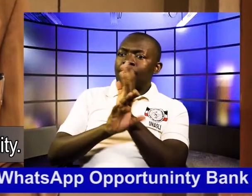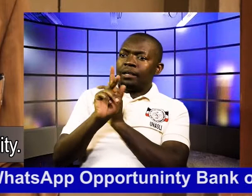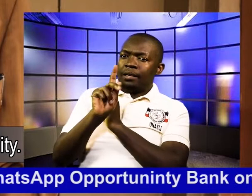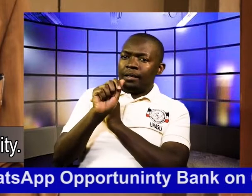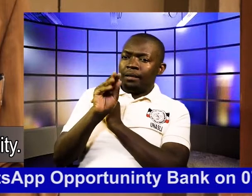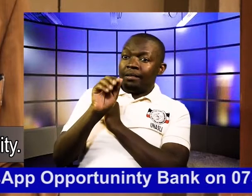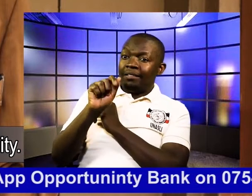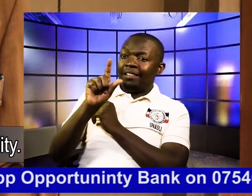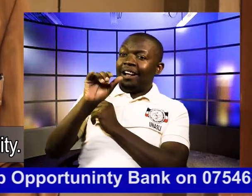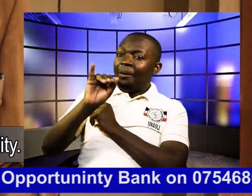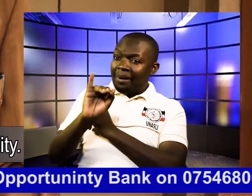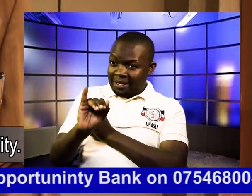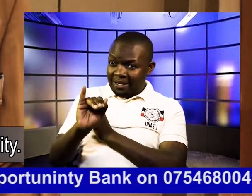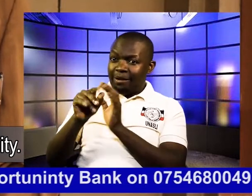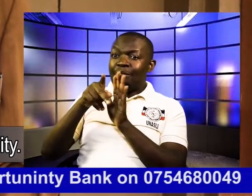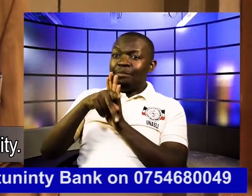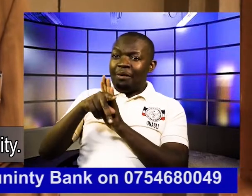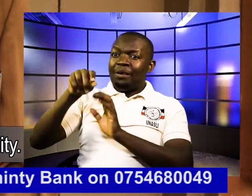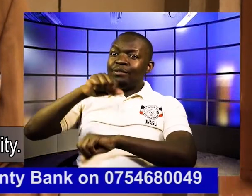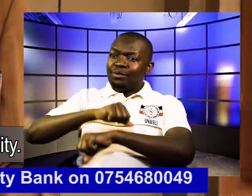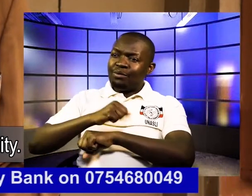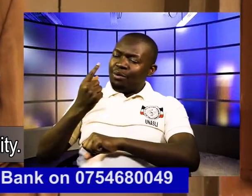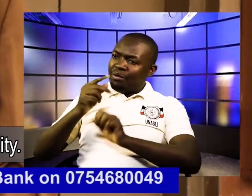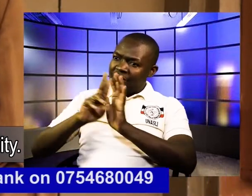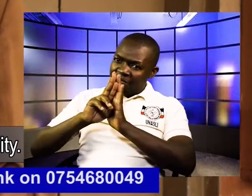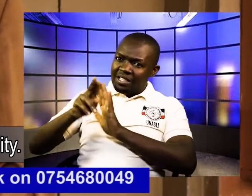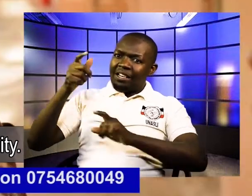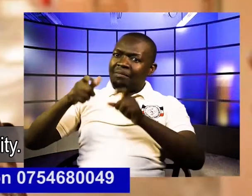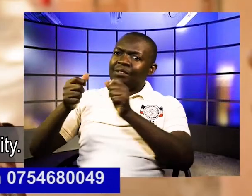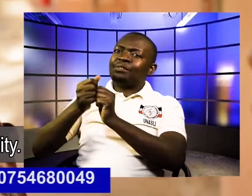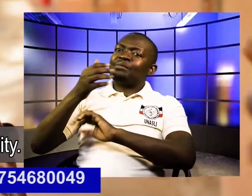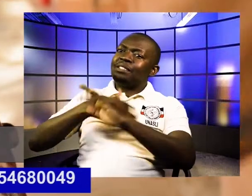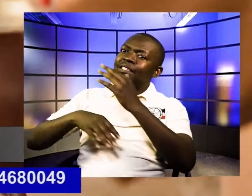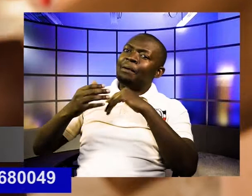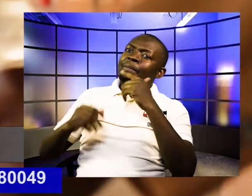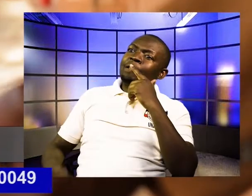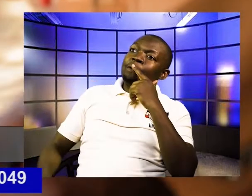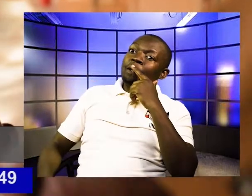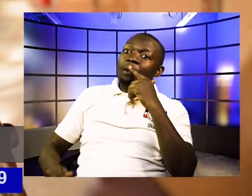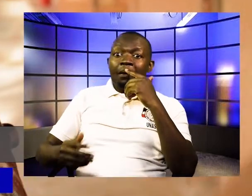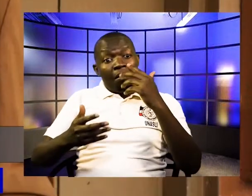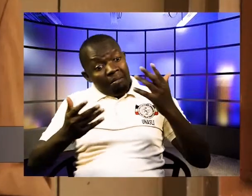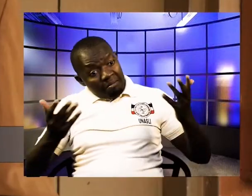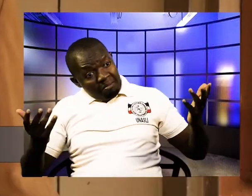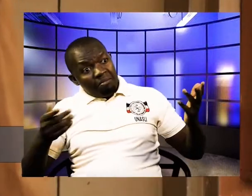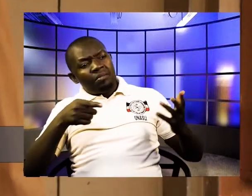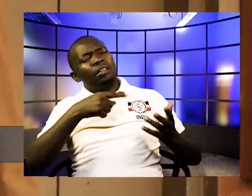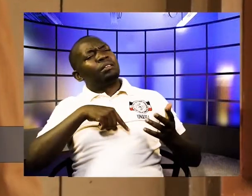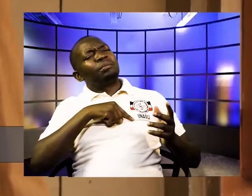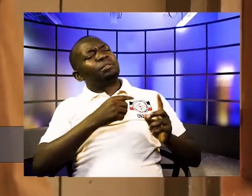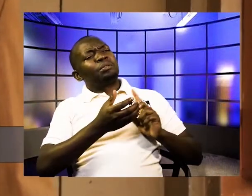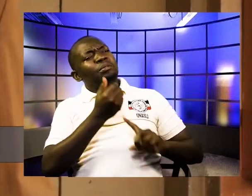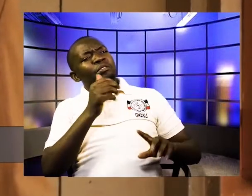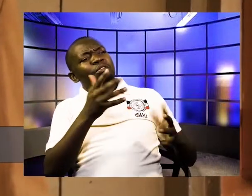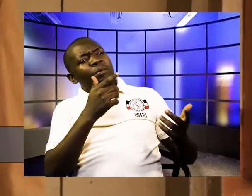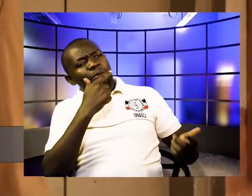school yegenda okubeera essomero eri representing abantu abaliko obulemu n'ekyo kituyambe tukifunamu tutya